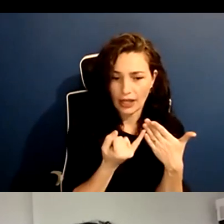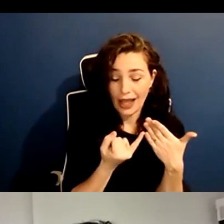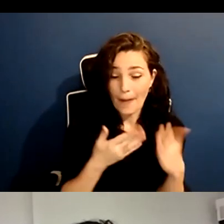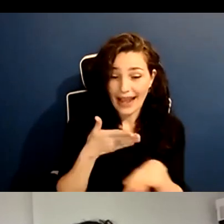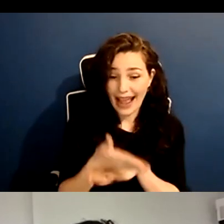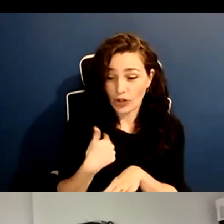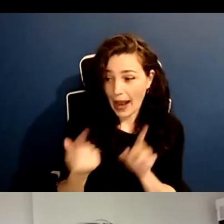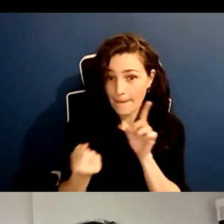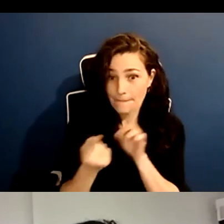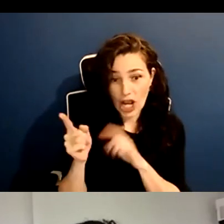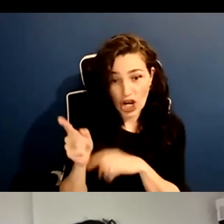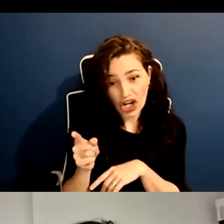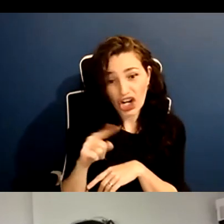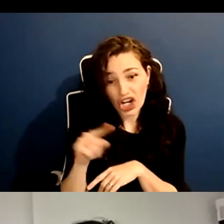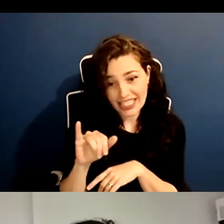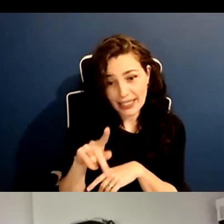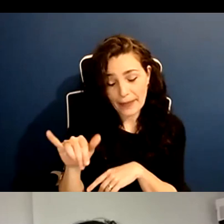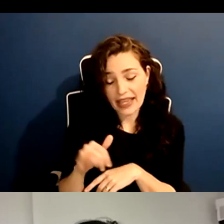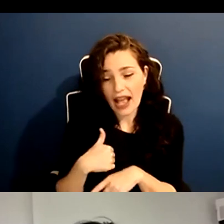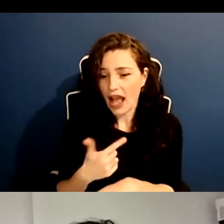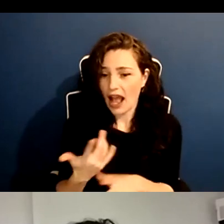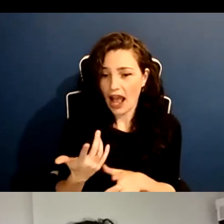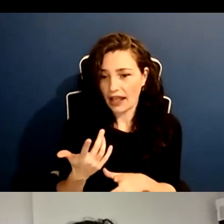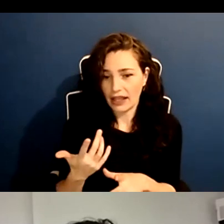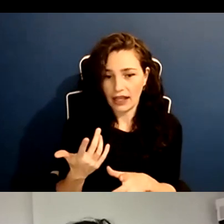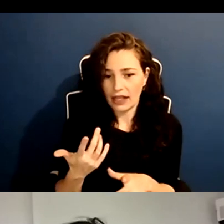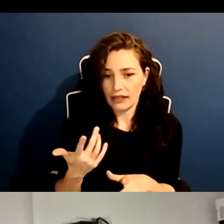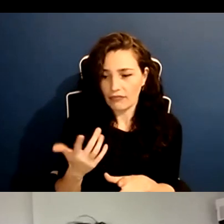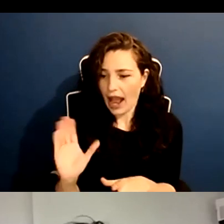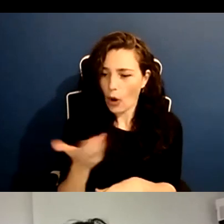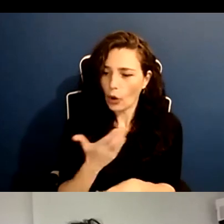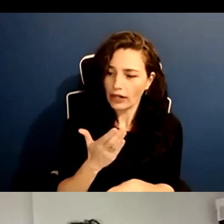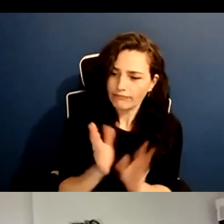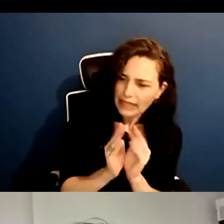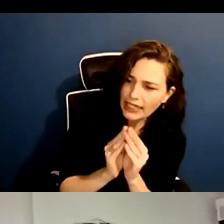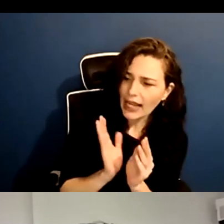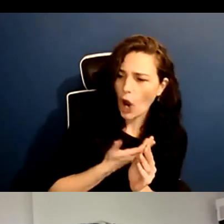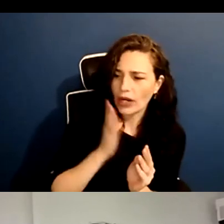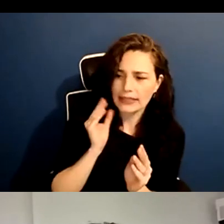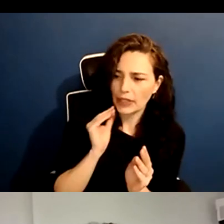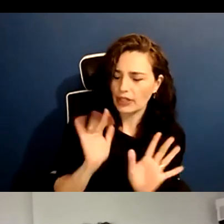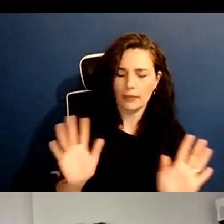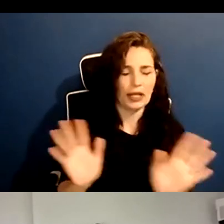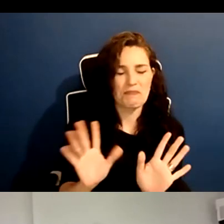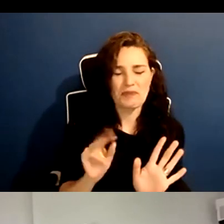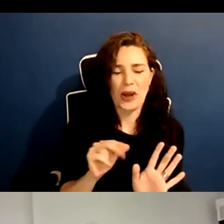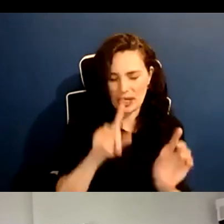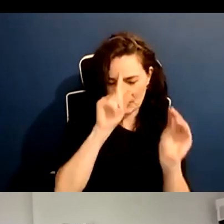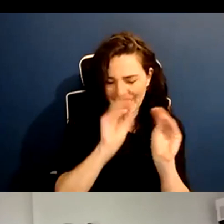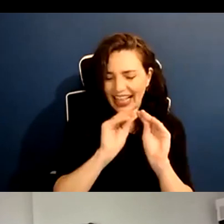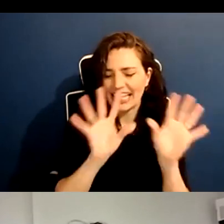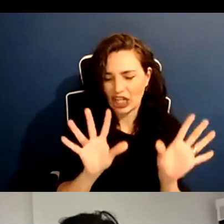know, just our meeting and then our first experience, it was clear, very clear right at the beginning that this had to be